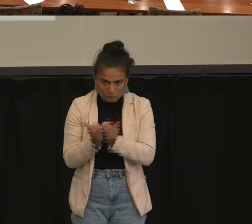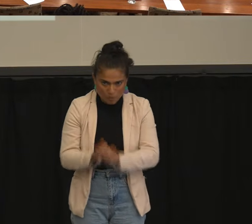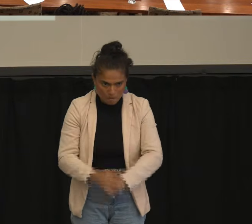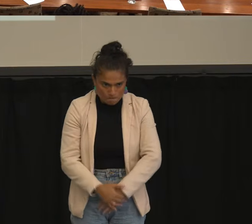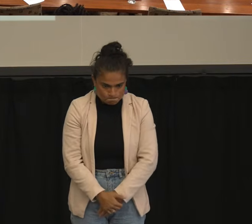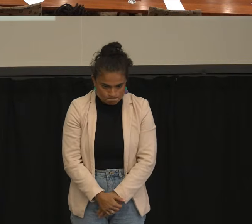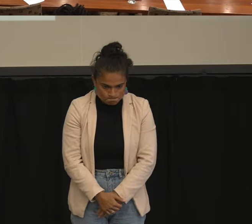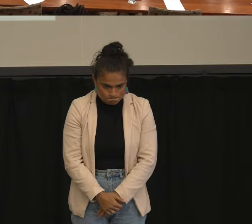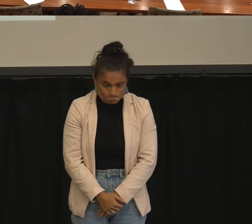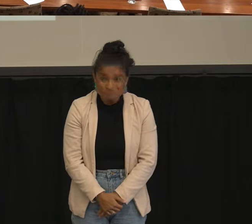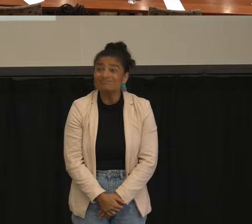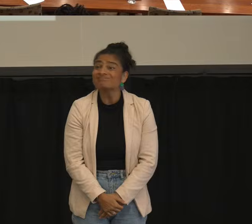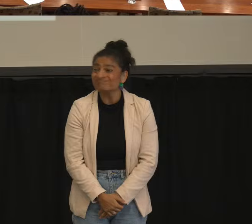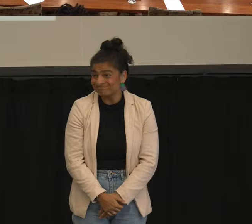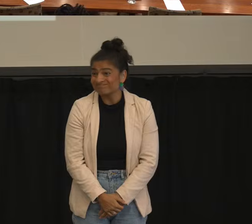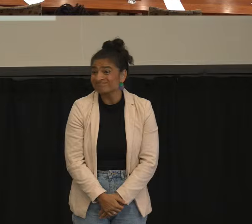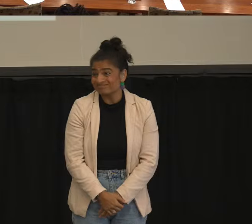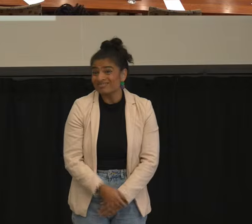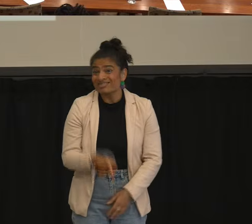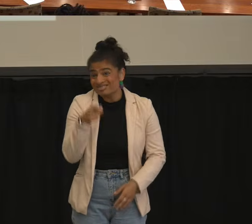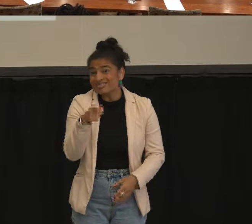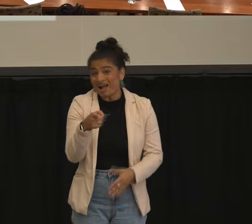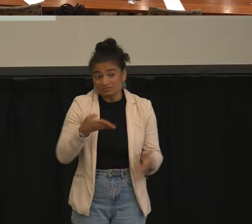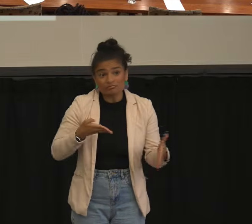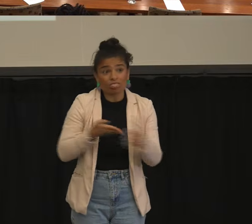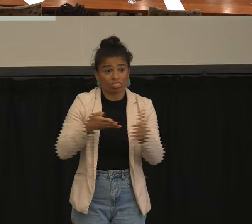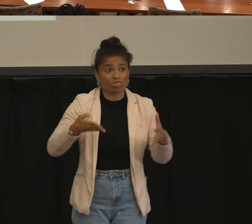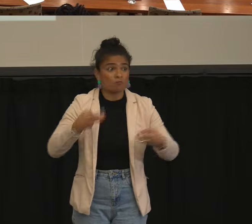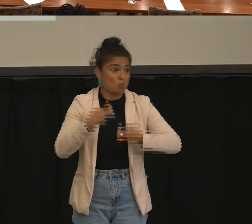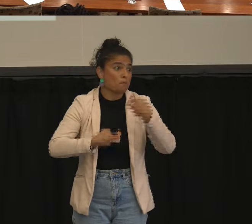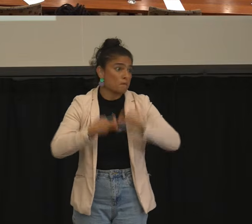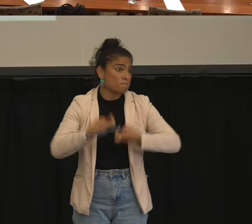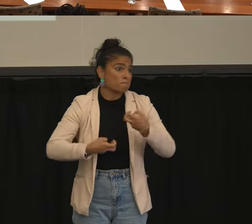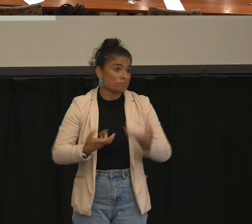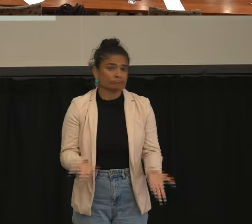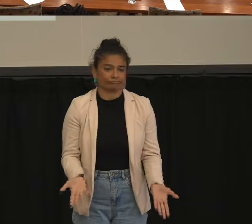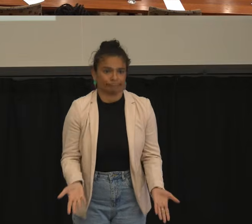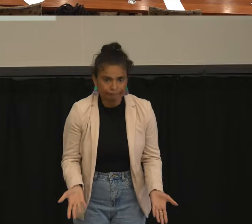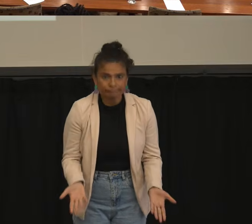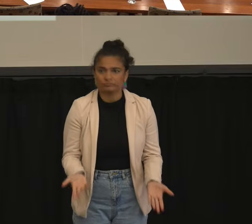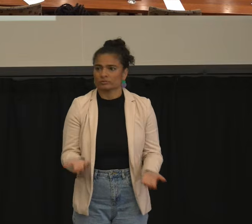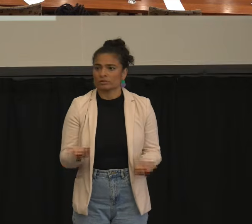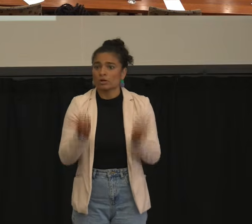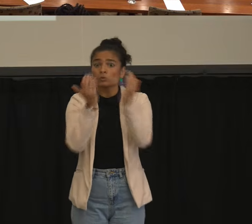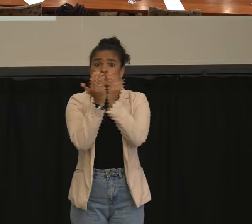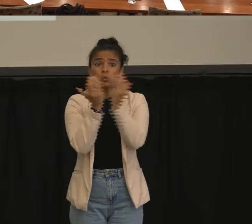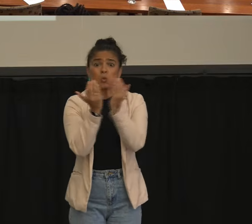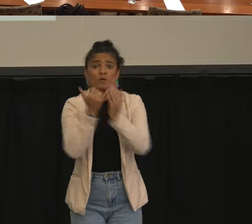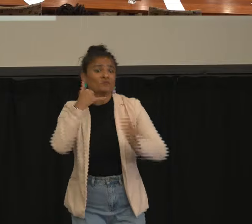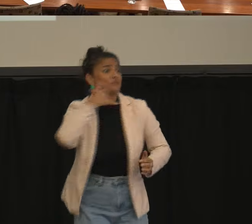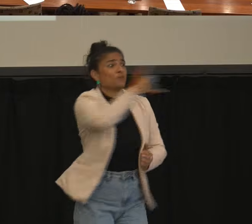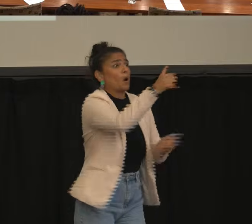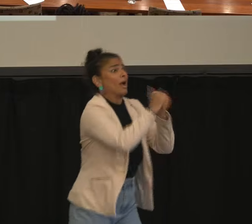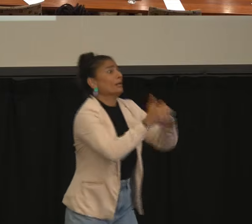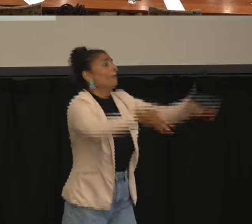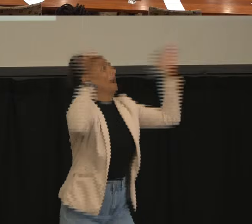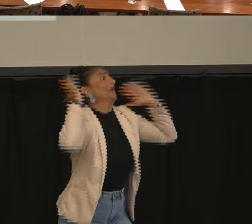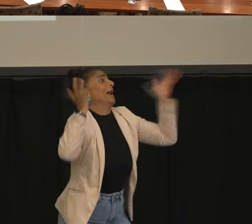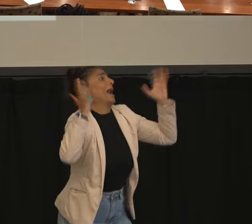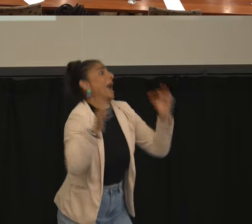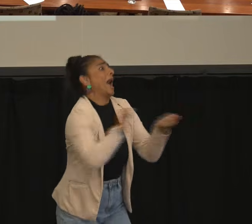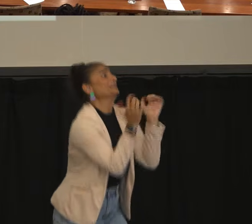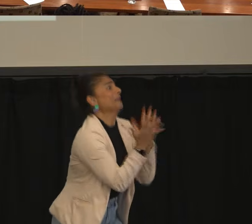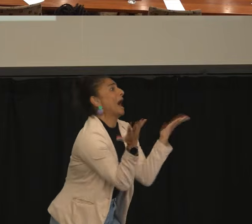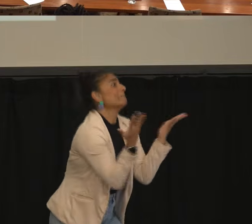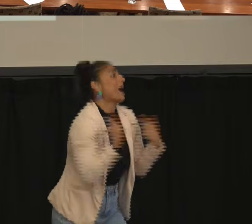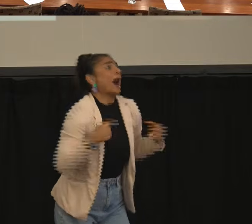so many DVDs that we've distributed to the schools, and that's now become a barrier. Because the